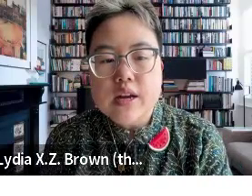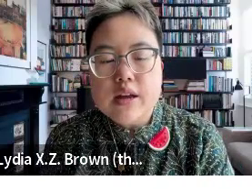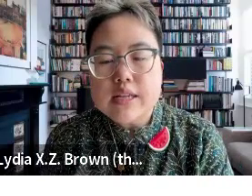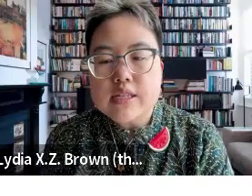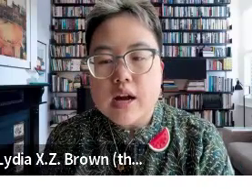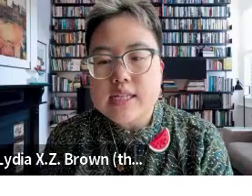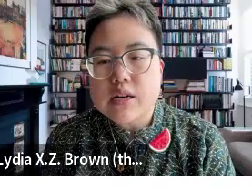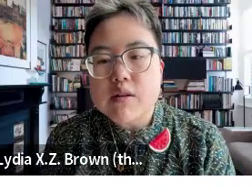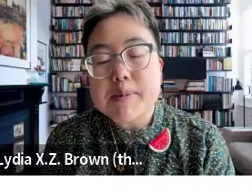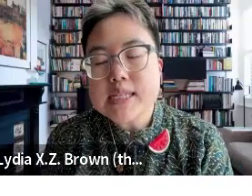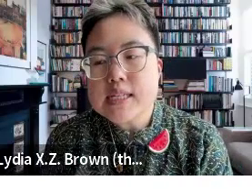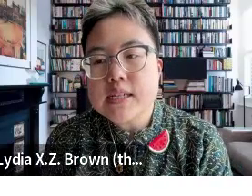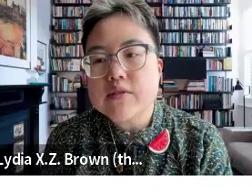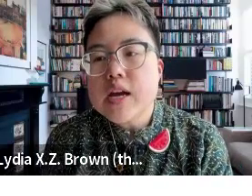necessarily